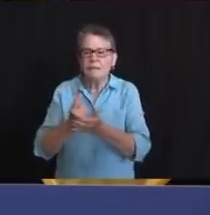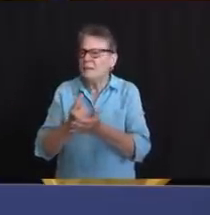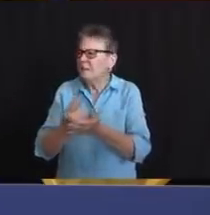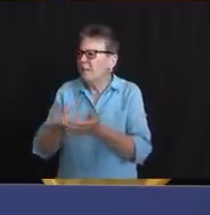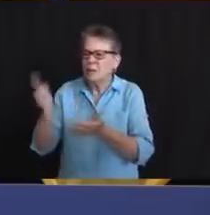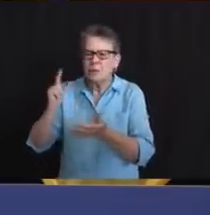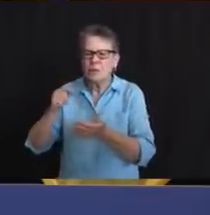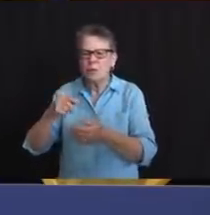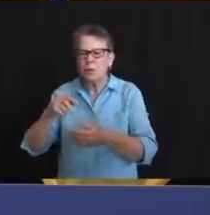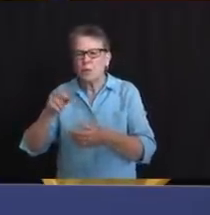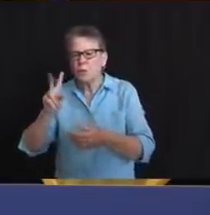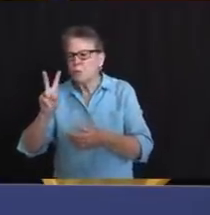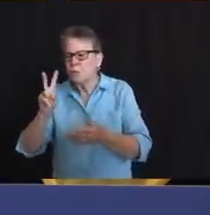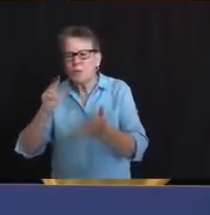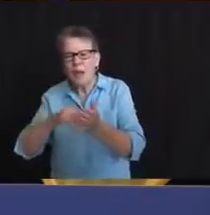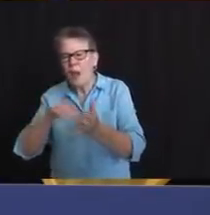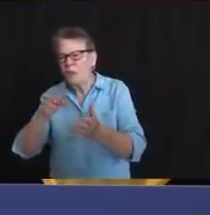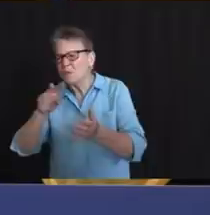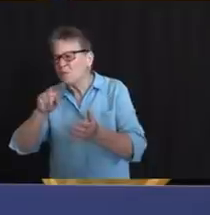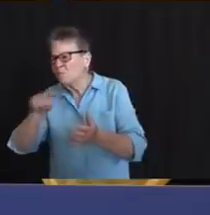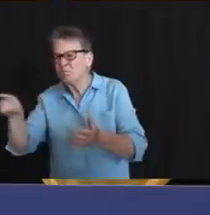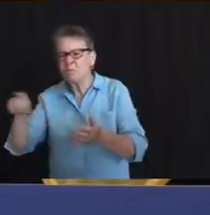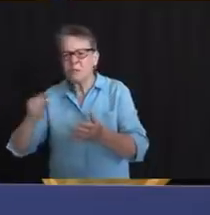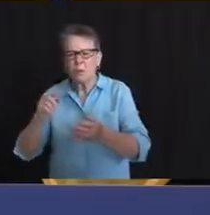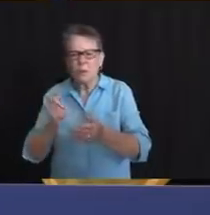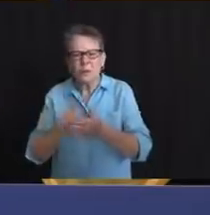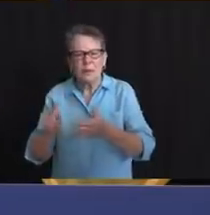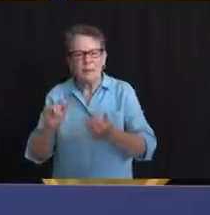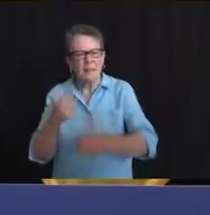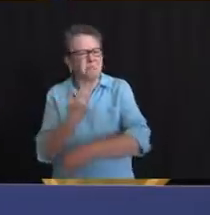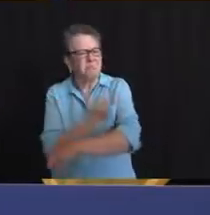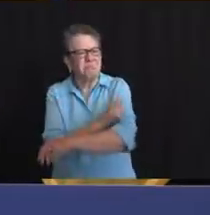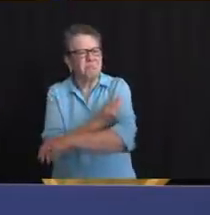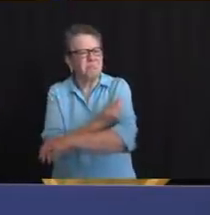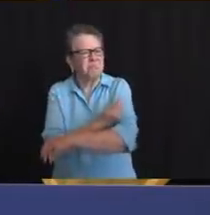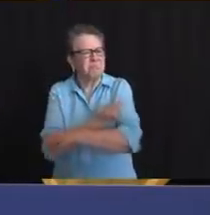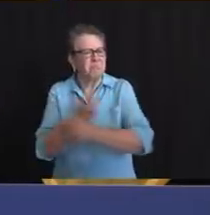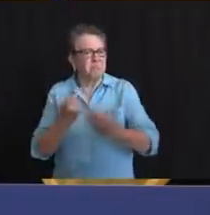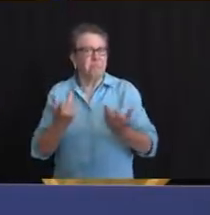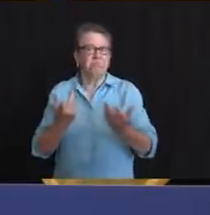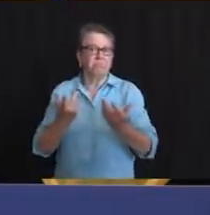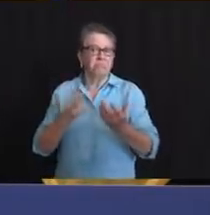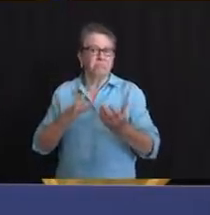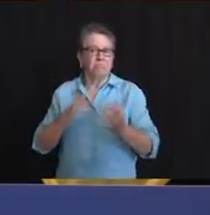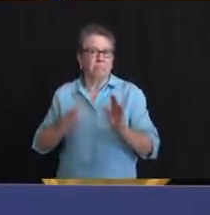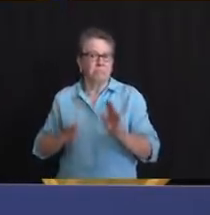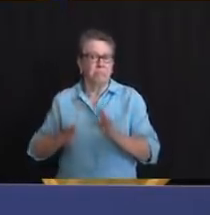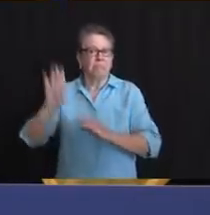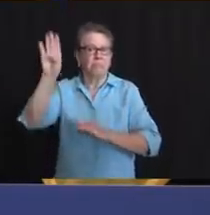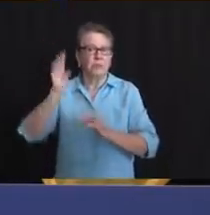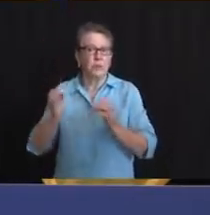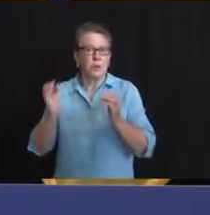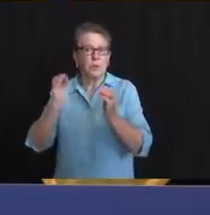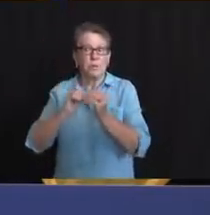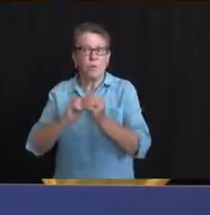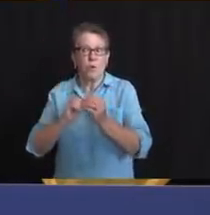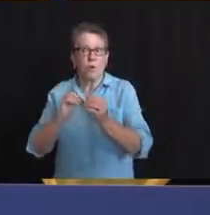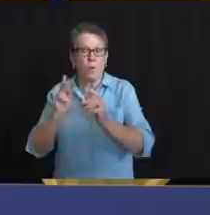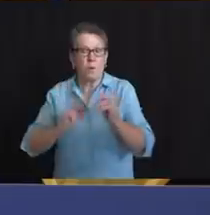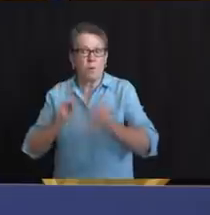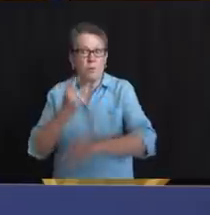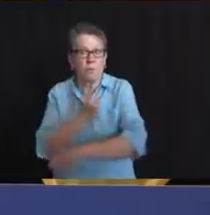hope. So you'd then add another, plus or minus 100 or more thousand by